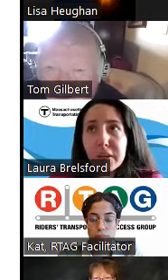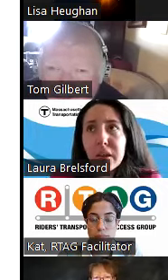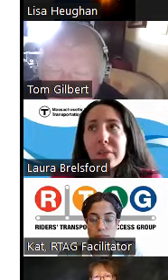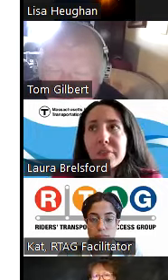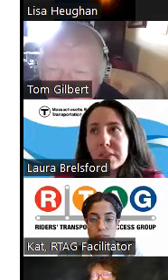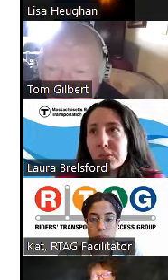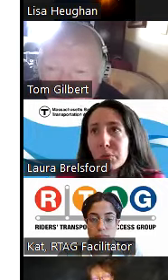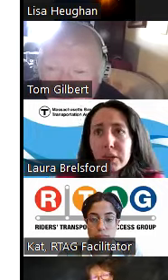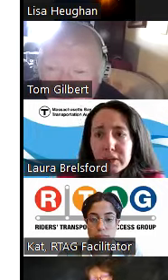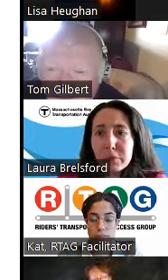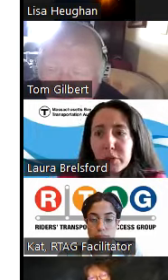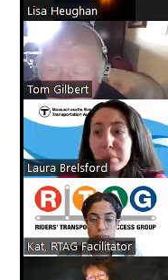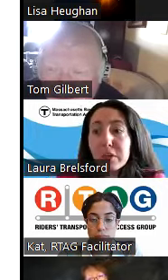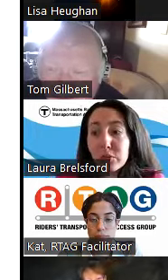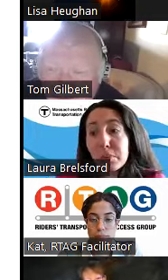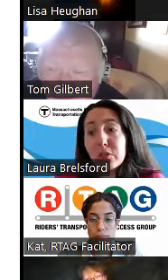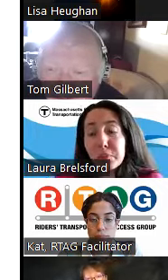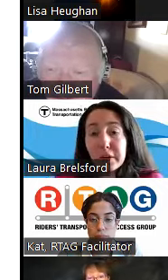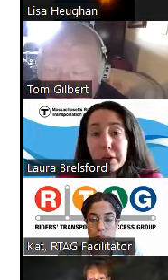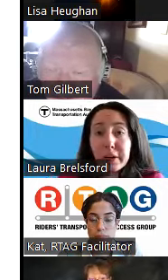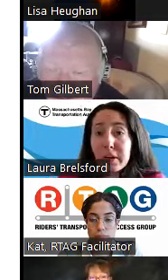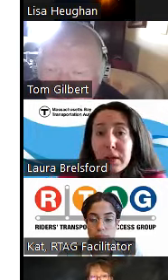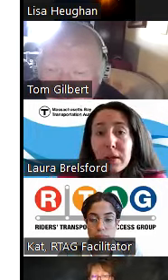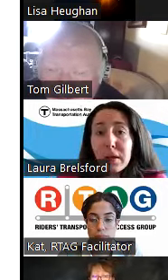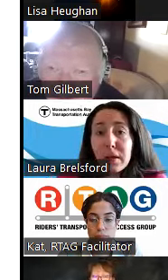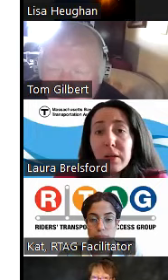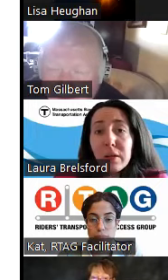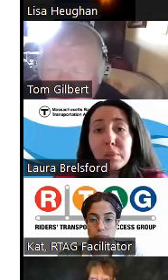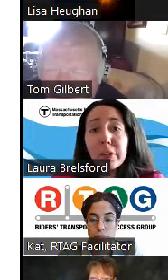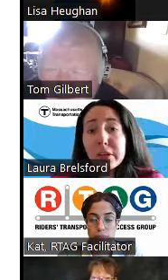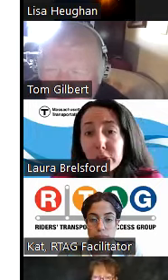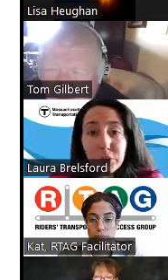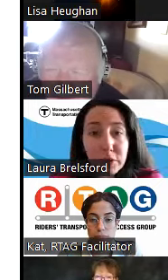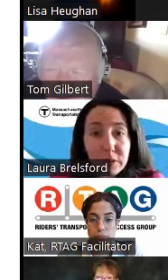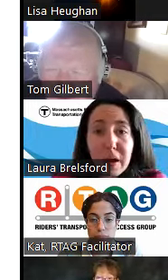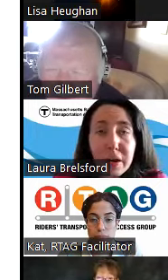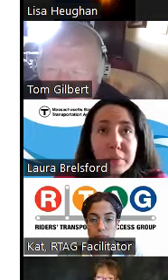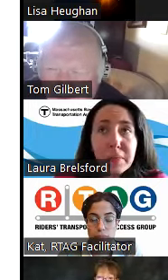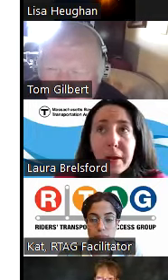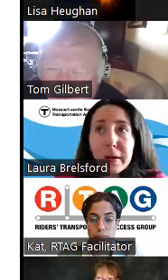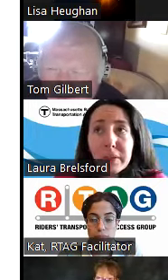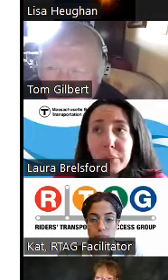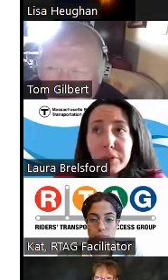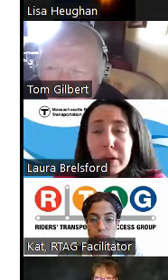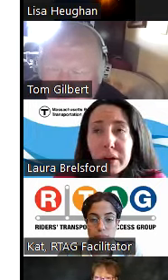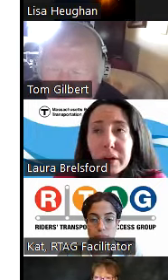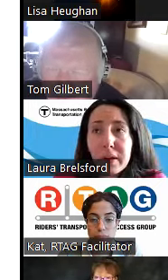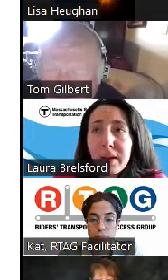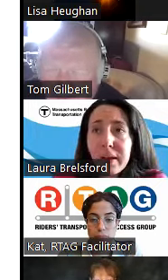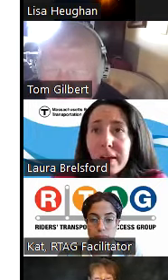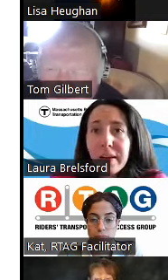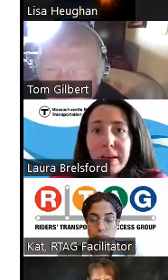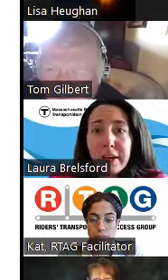I think a lot of this really stems from much bigger issues that we've got